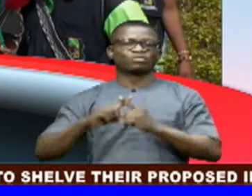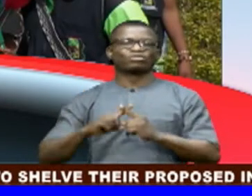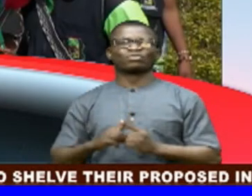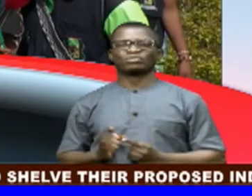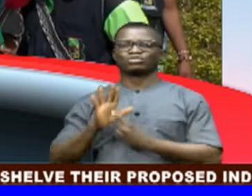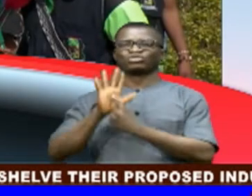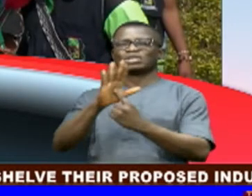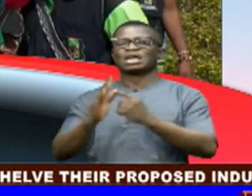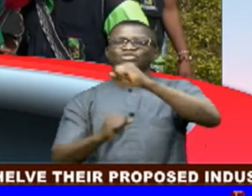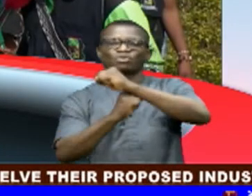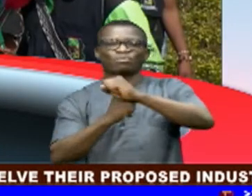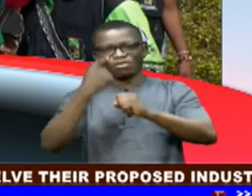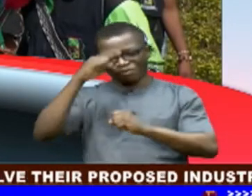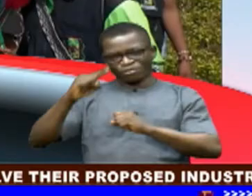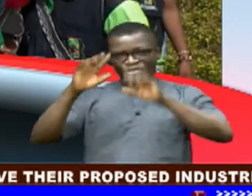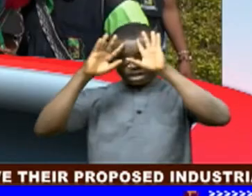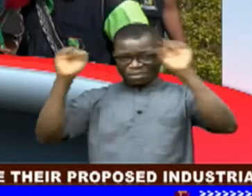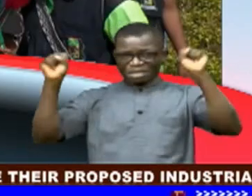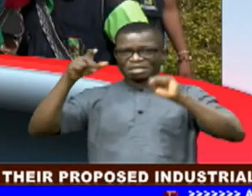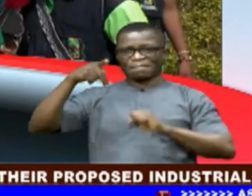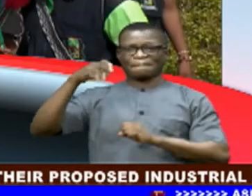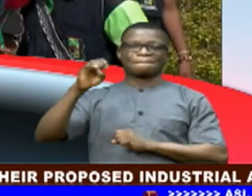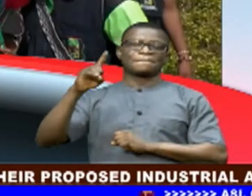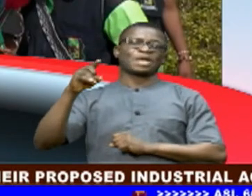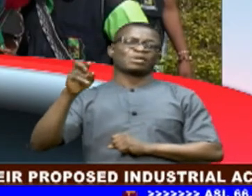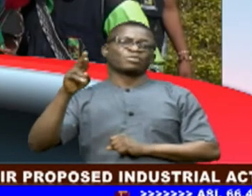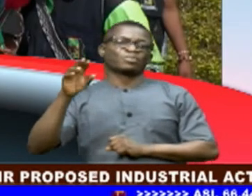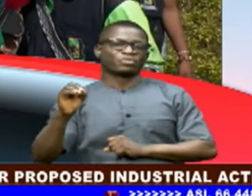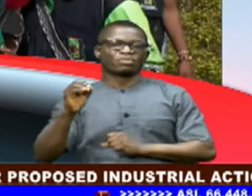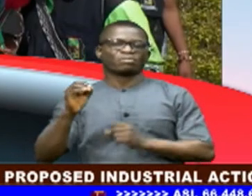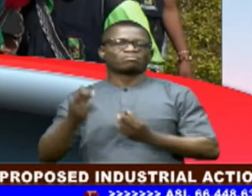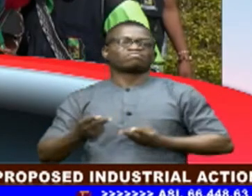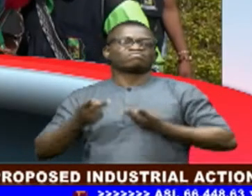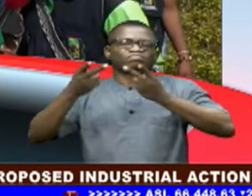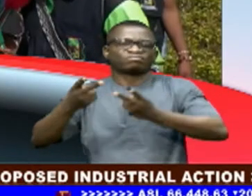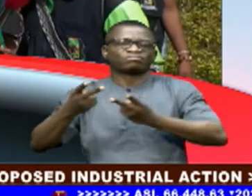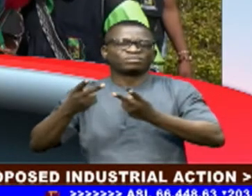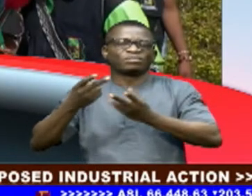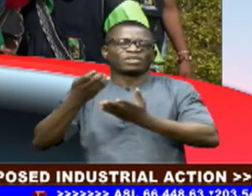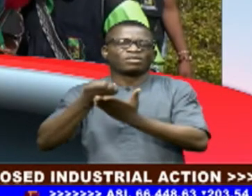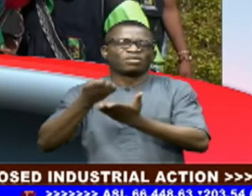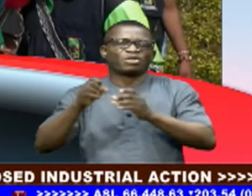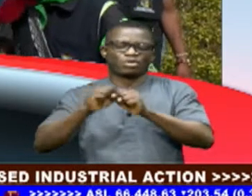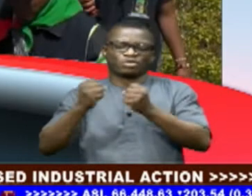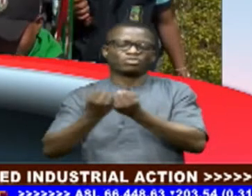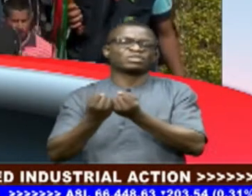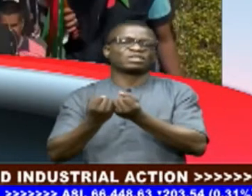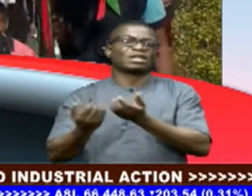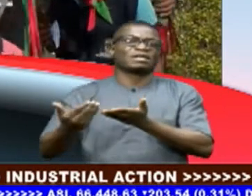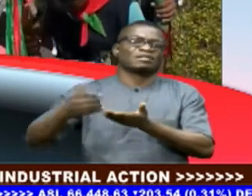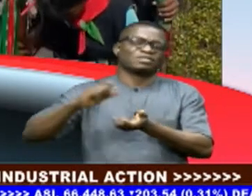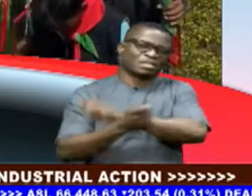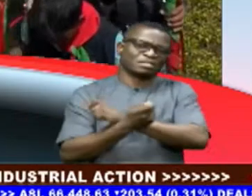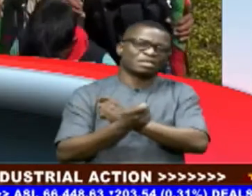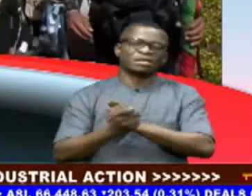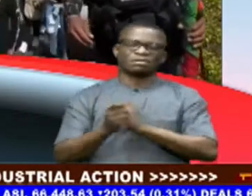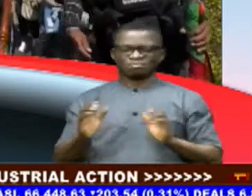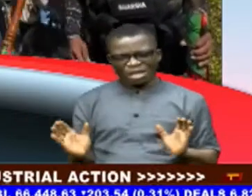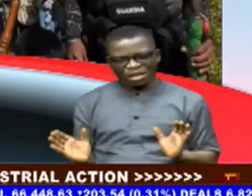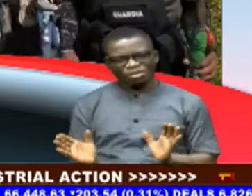for President Gustavo Petro's proposed economic and social reforms. Motivated by the